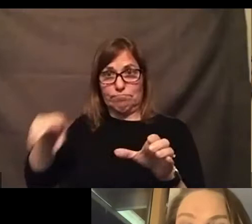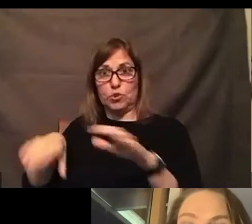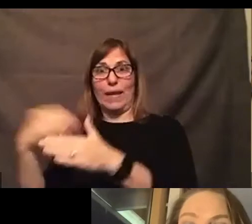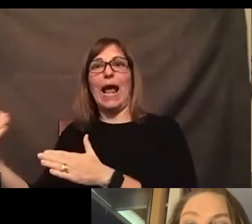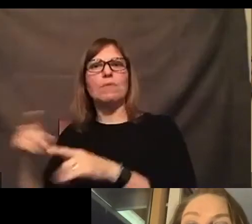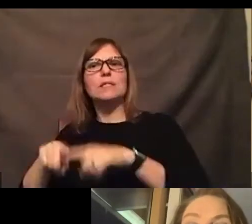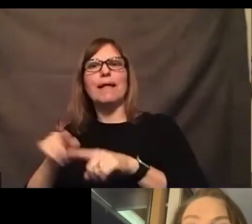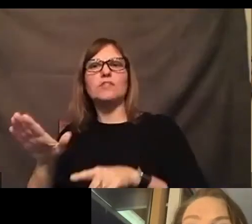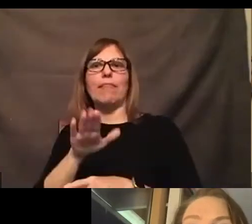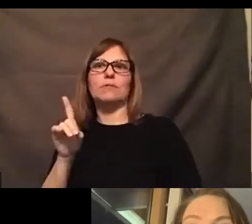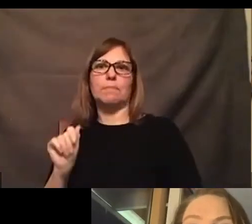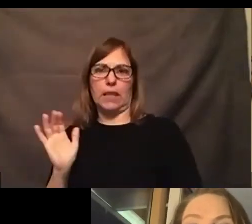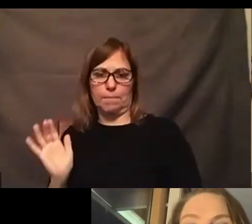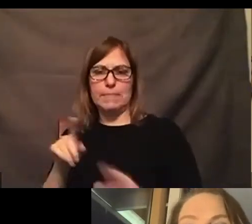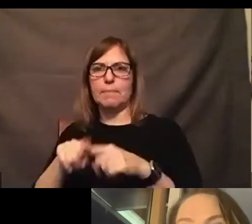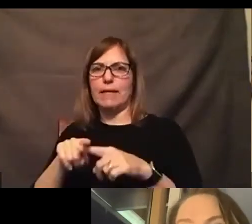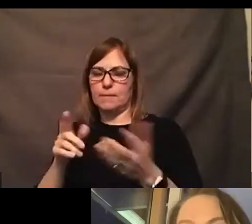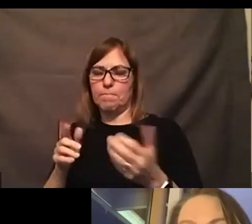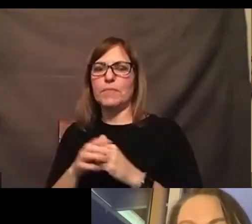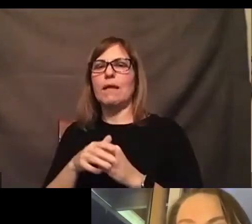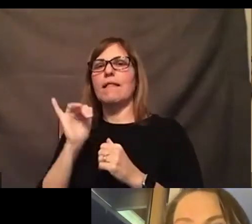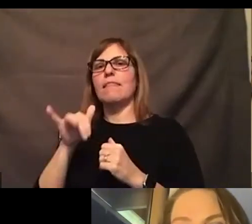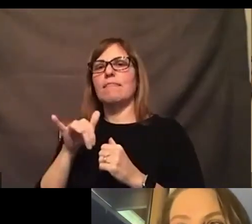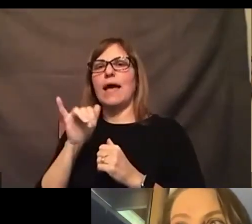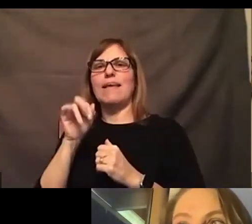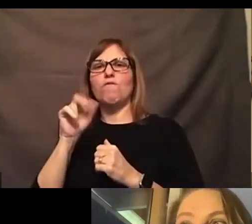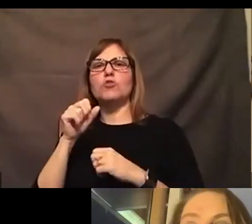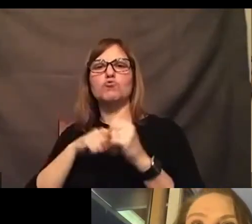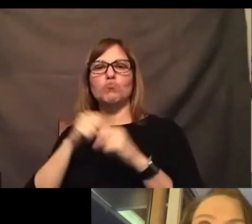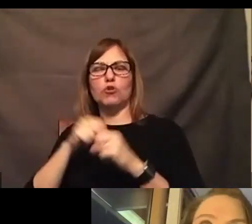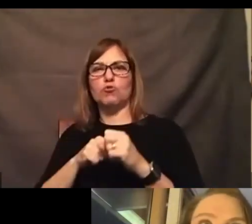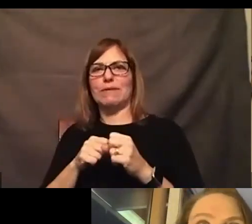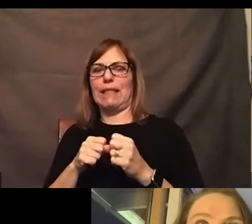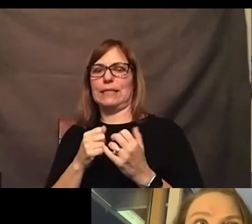disability. And the infrastructure that exists currently